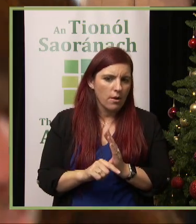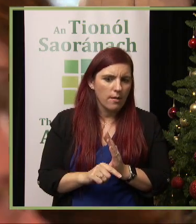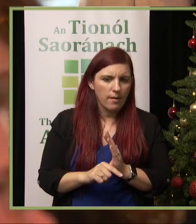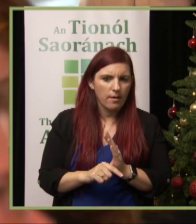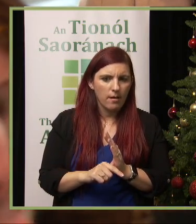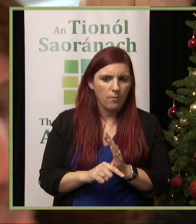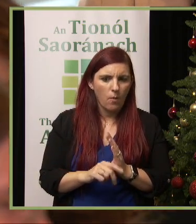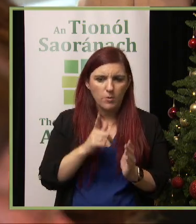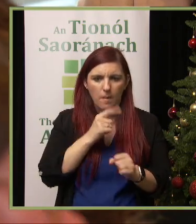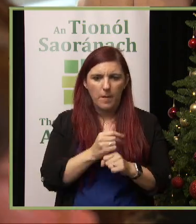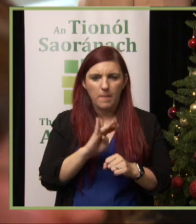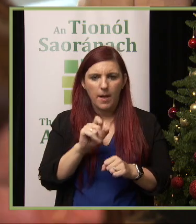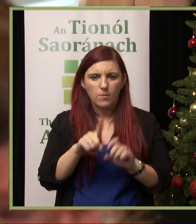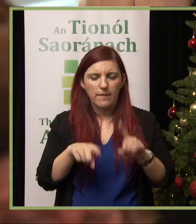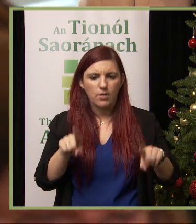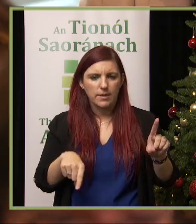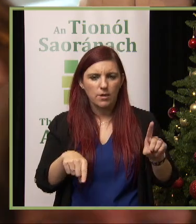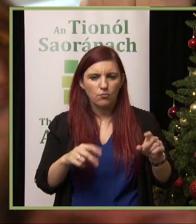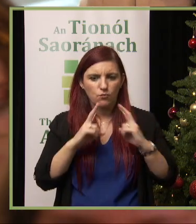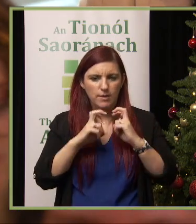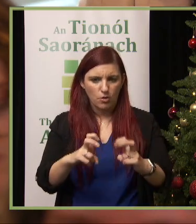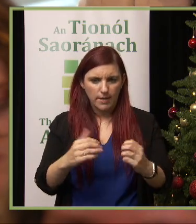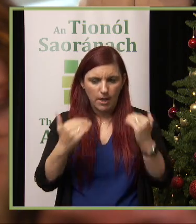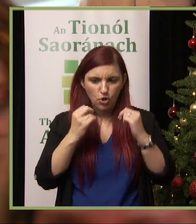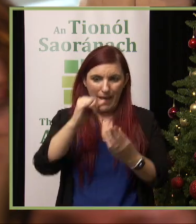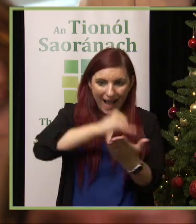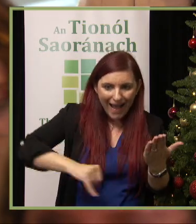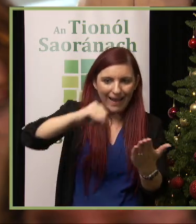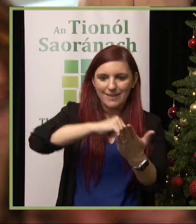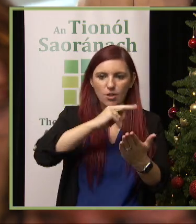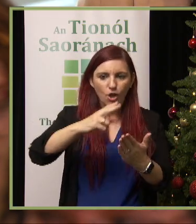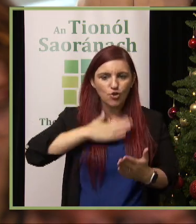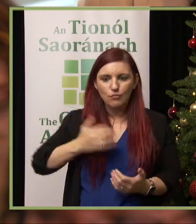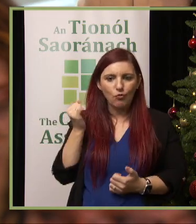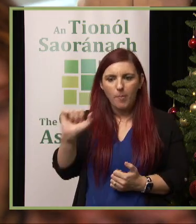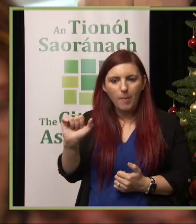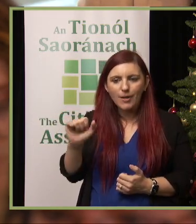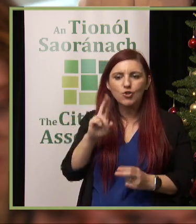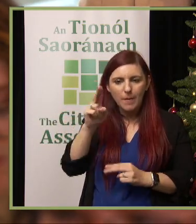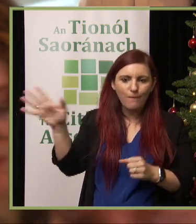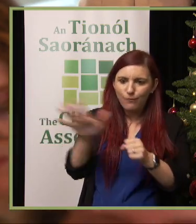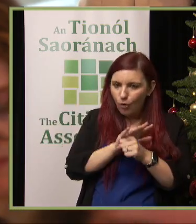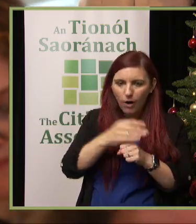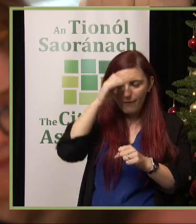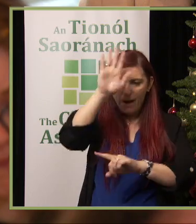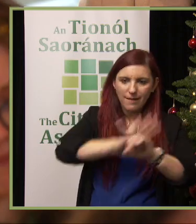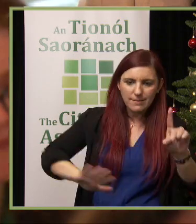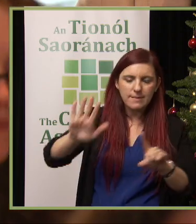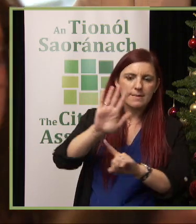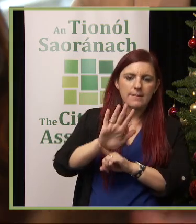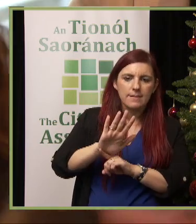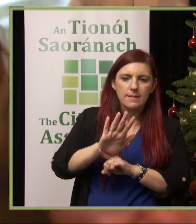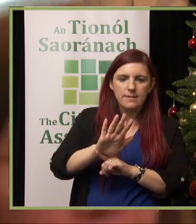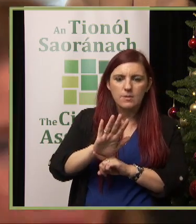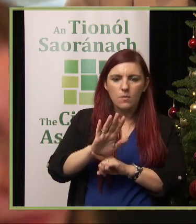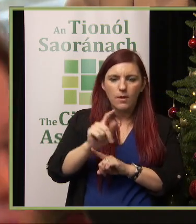on biodiversity research and data, that it should be done on an all-island basis. We've dropped it here, let's not drop it and cross the whole paper.